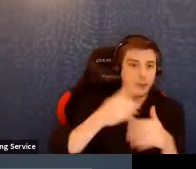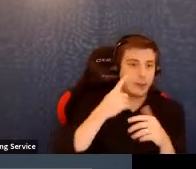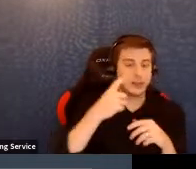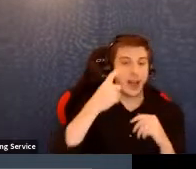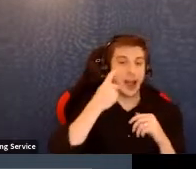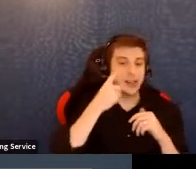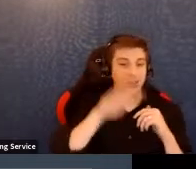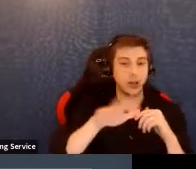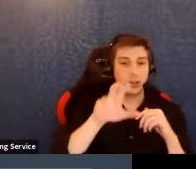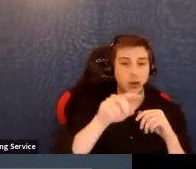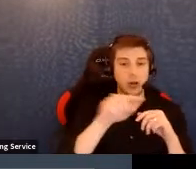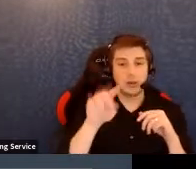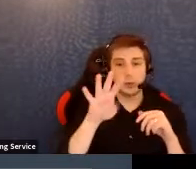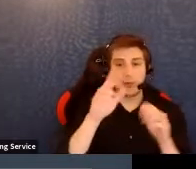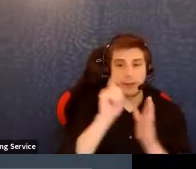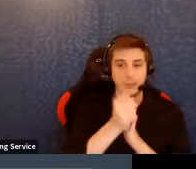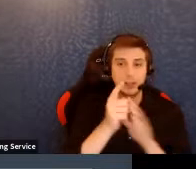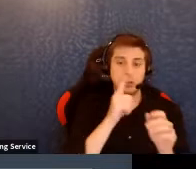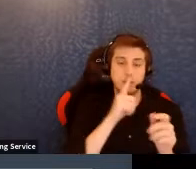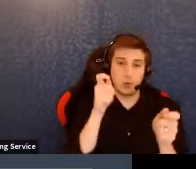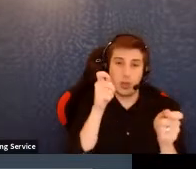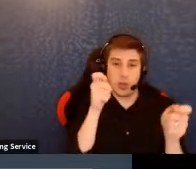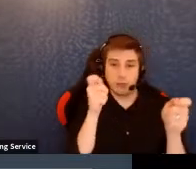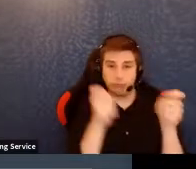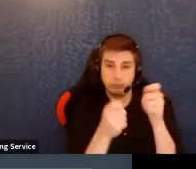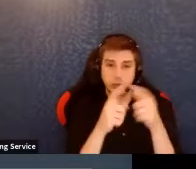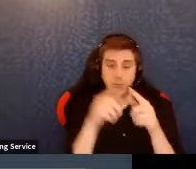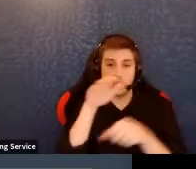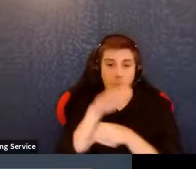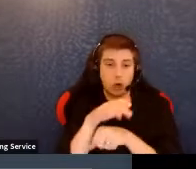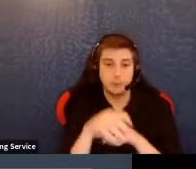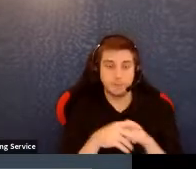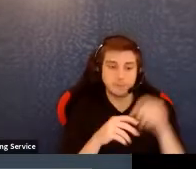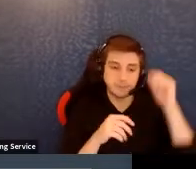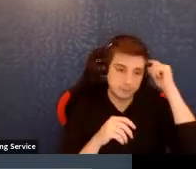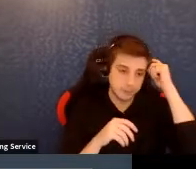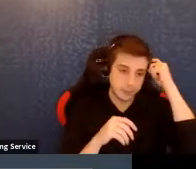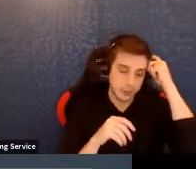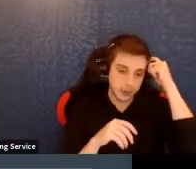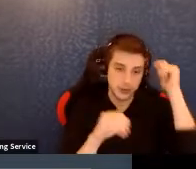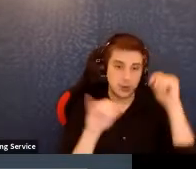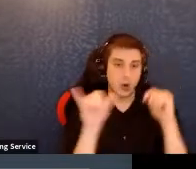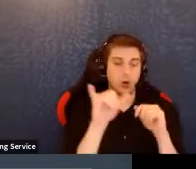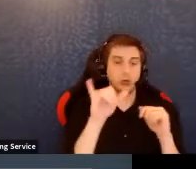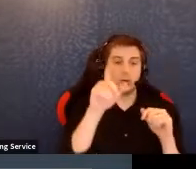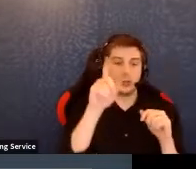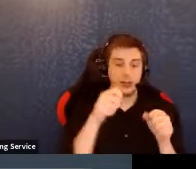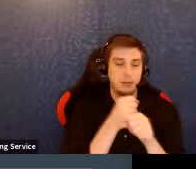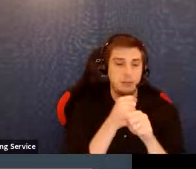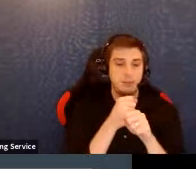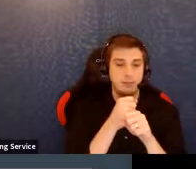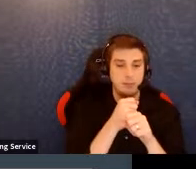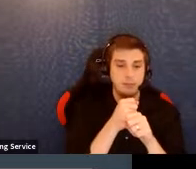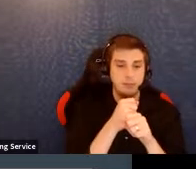45 minutes to fully adapt to the dark. You'll always need to maintain our visual